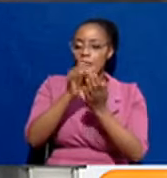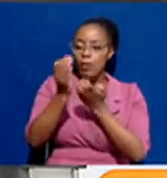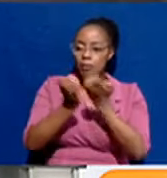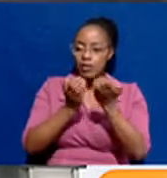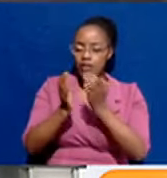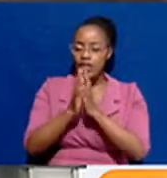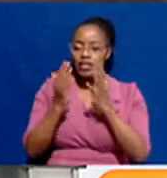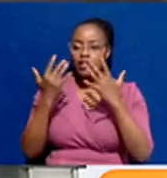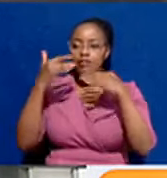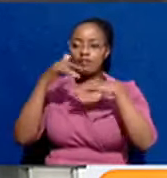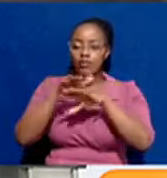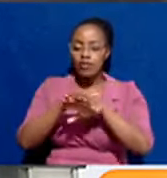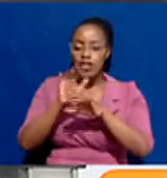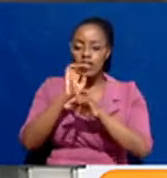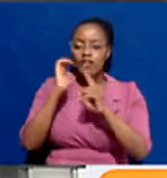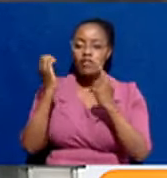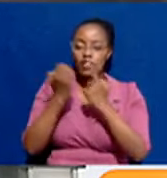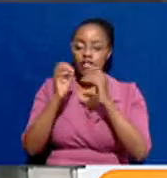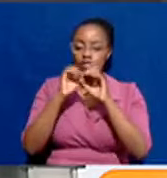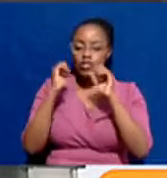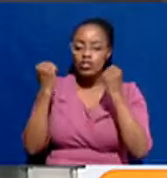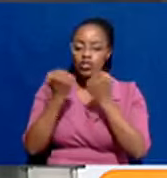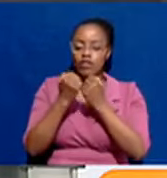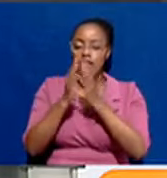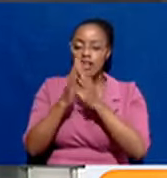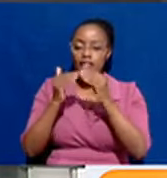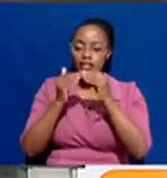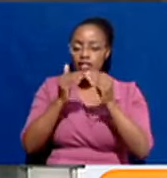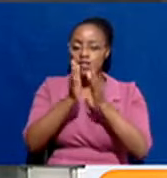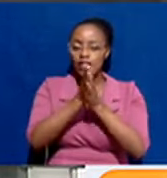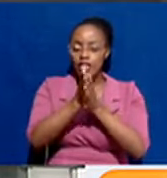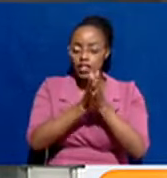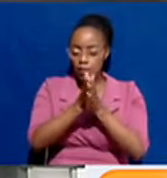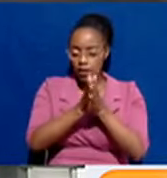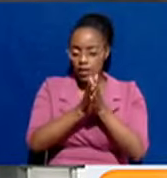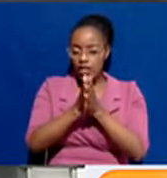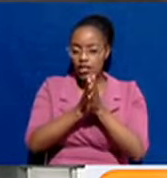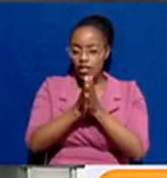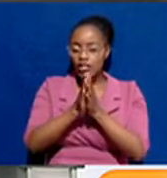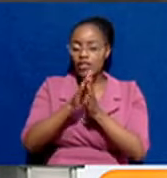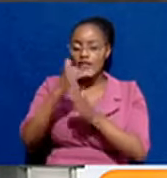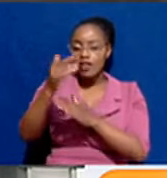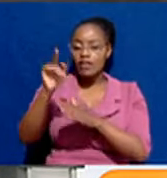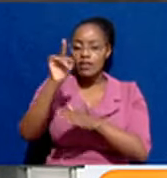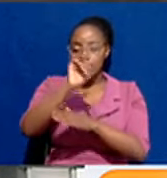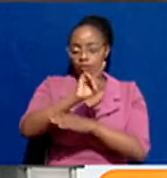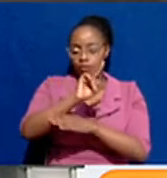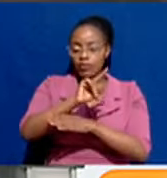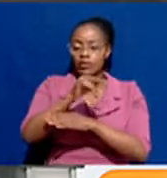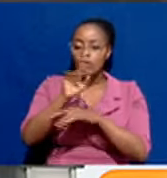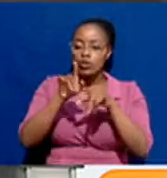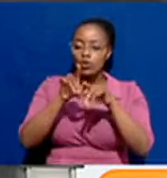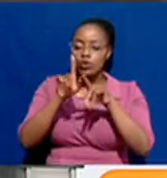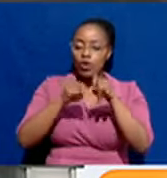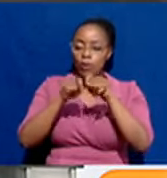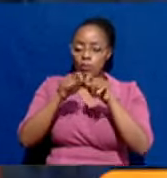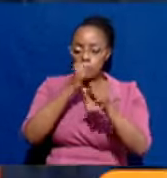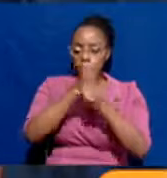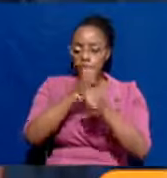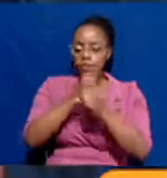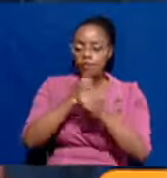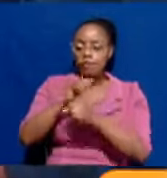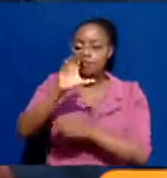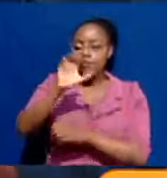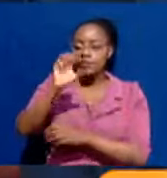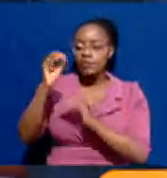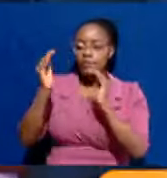the integration of environmental, social and governance aspirations into its day-to-day operations. So Equity Group CEO Dr. James